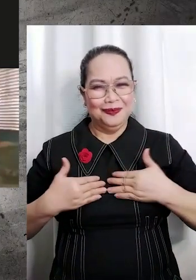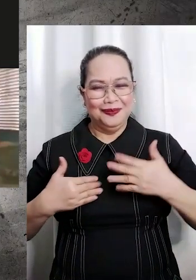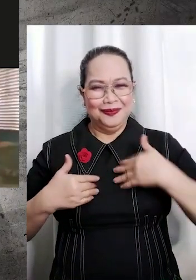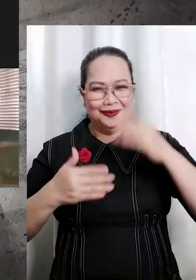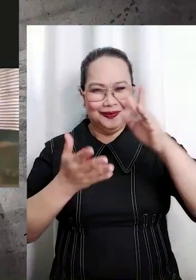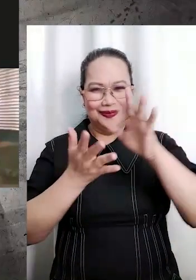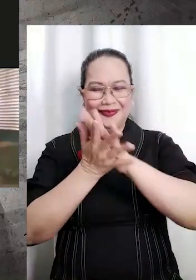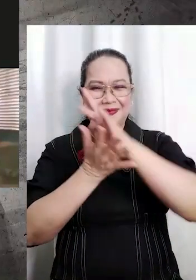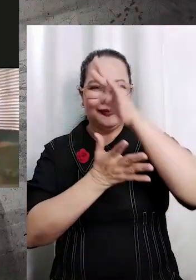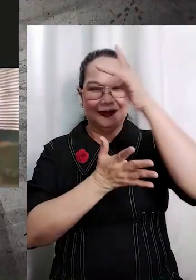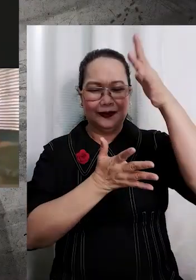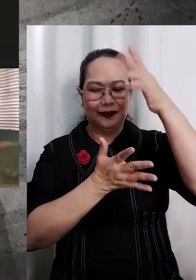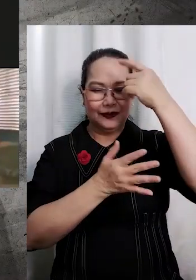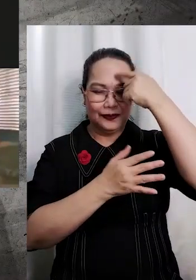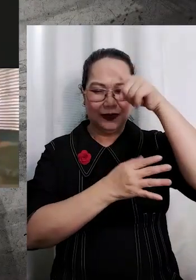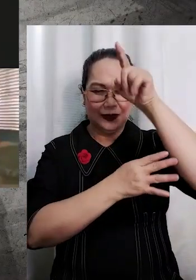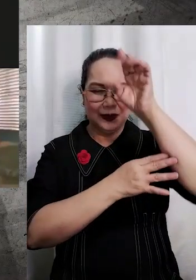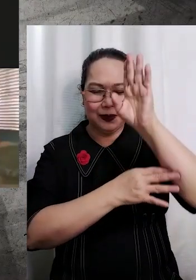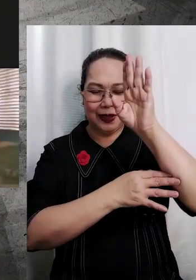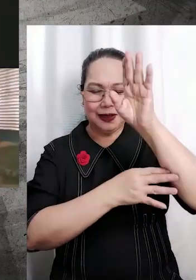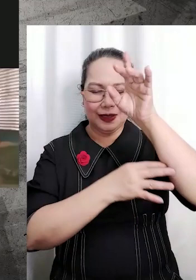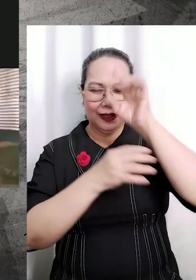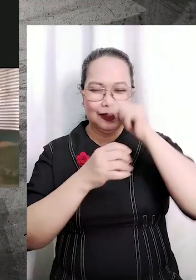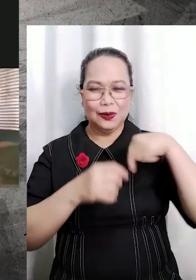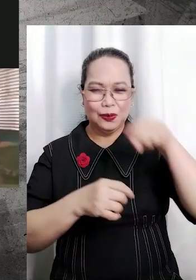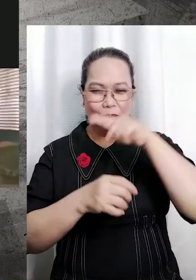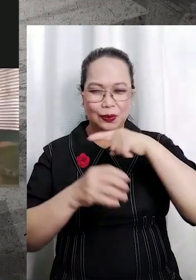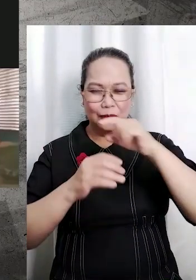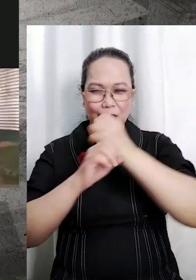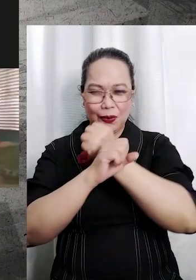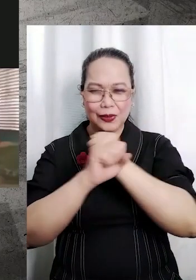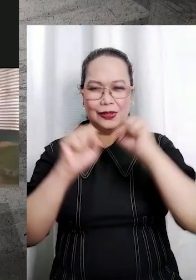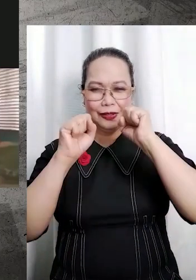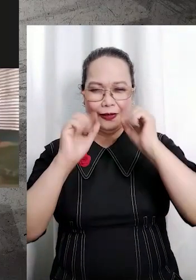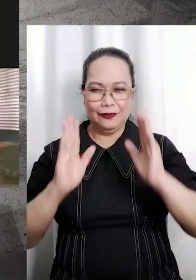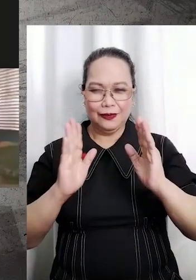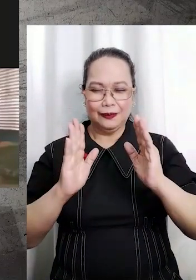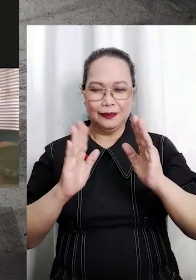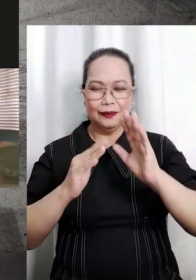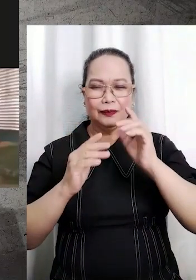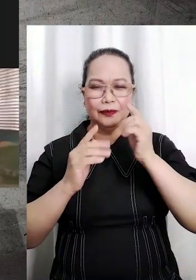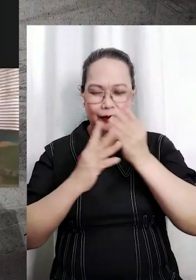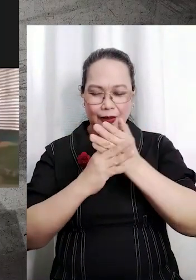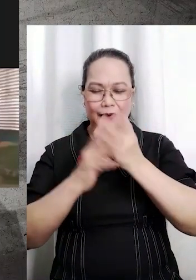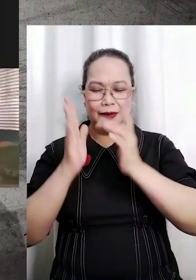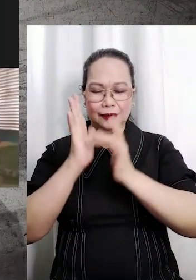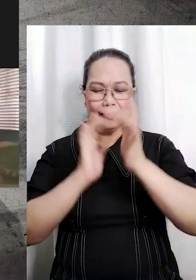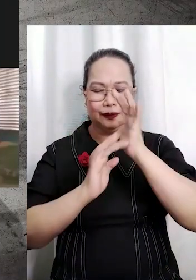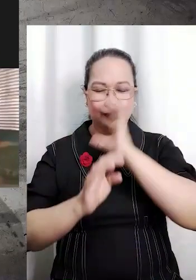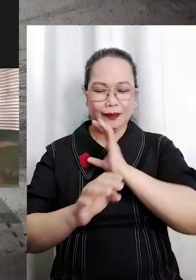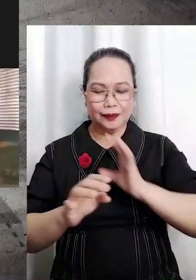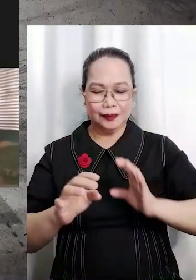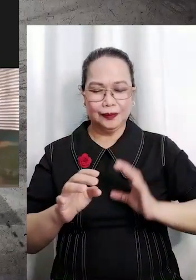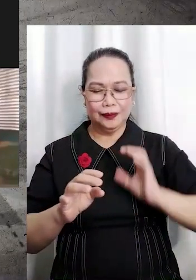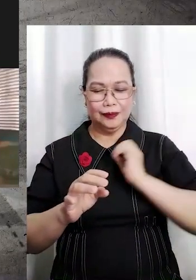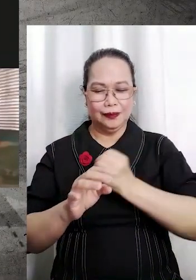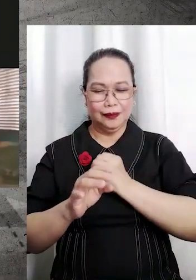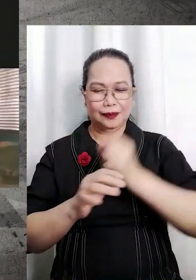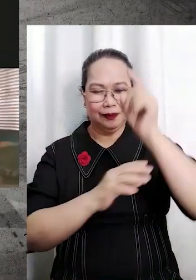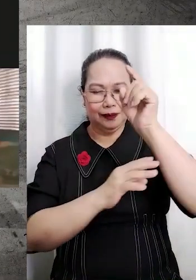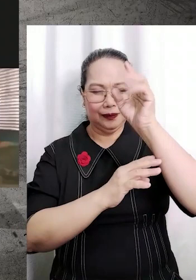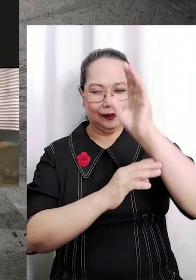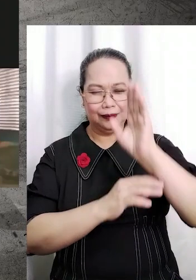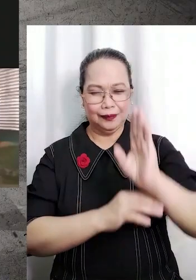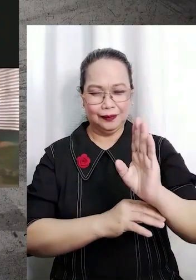kalalakan sa kanyang kaluwalhatian, sa isang Diyos na ating tagapagligtas sa pamamagitan ni Hesus Kristo ang